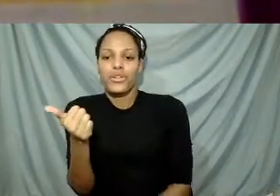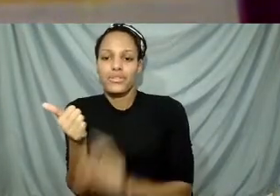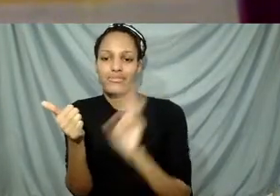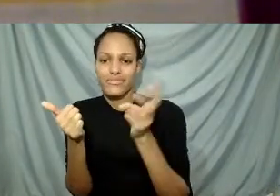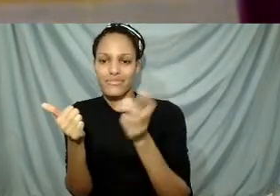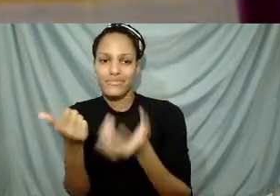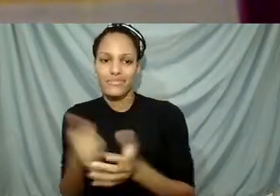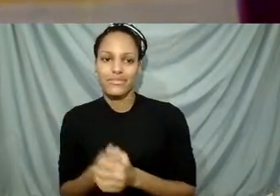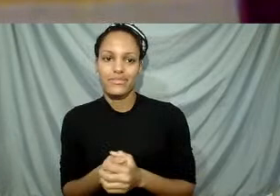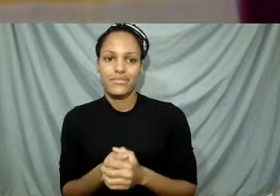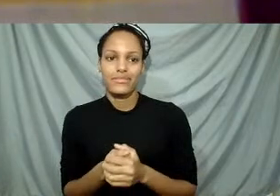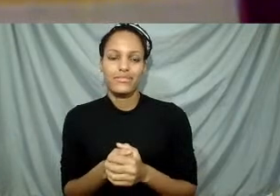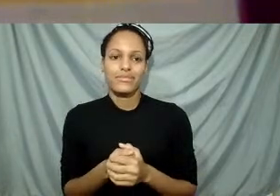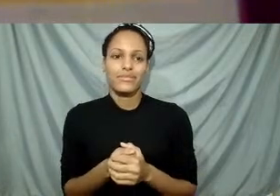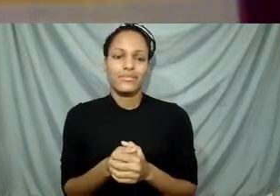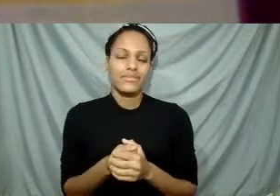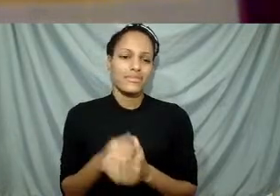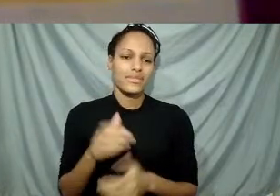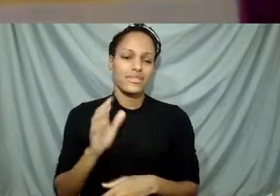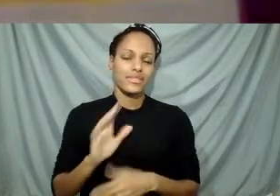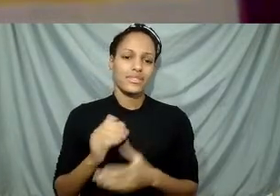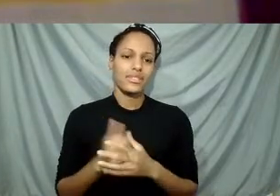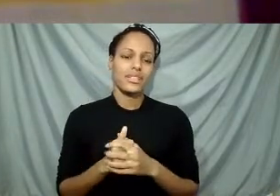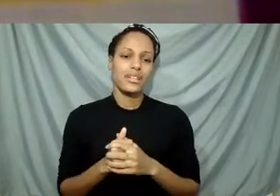was only